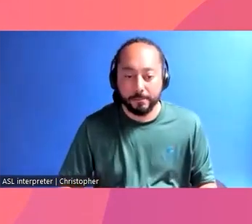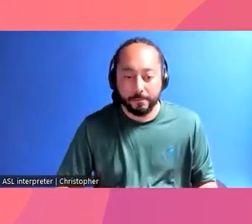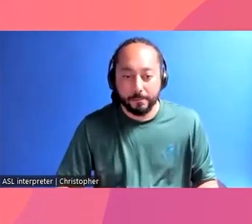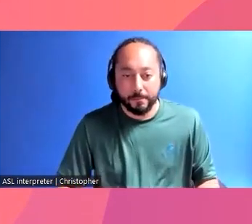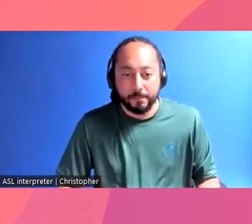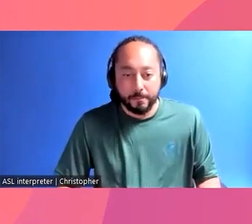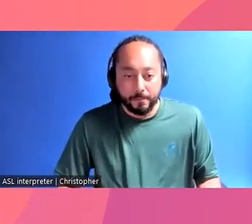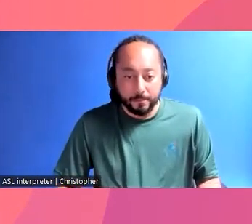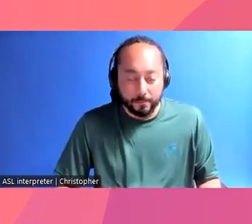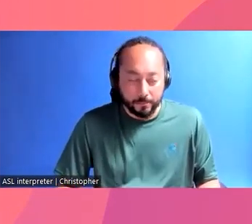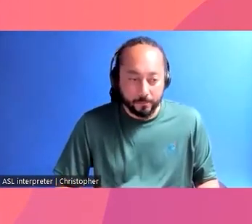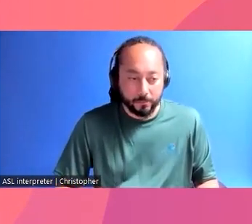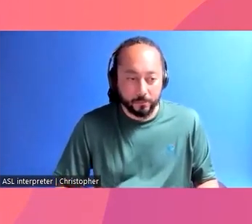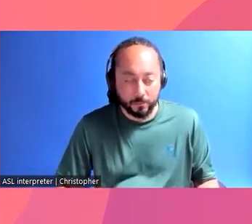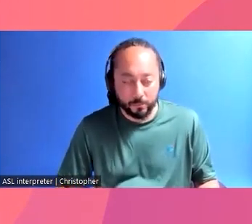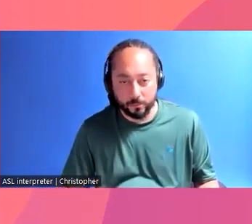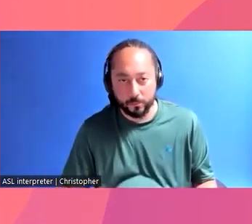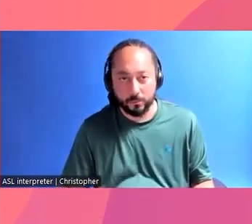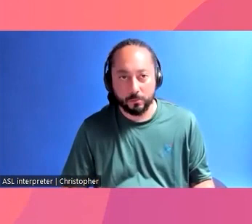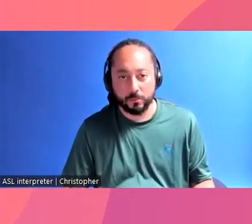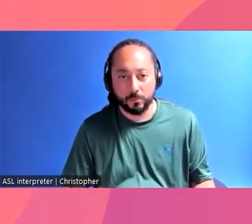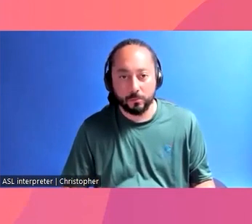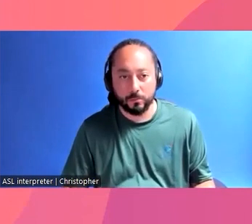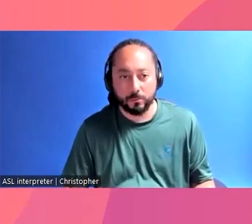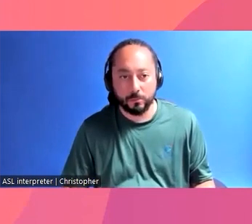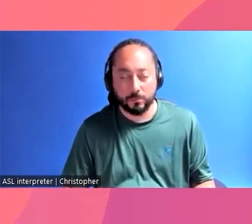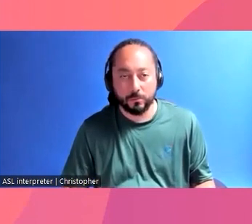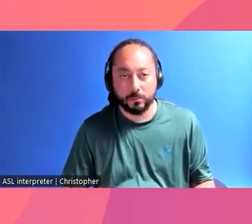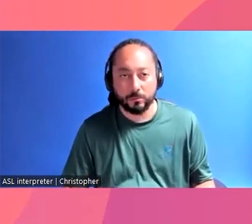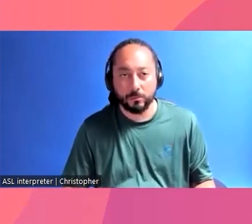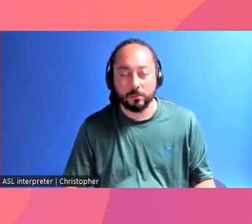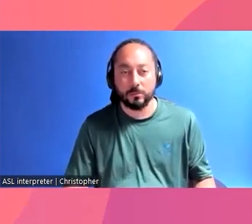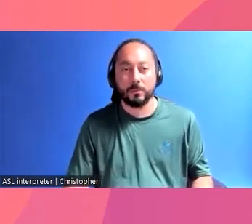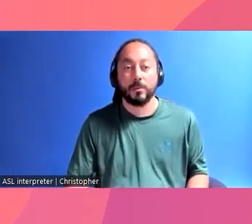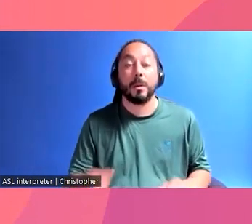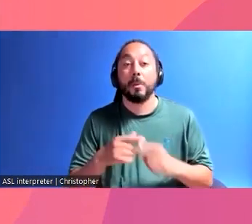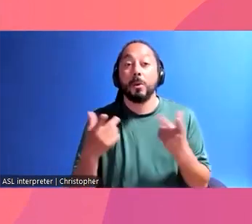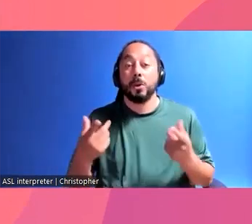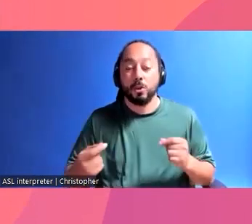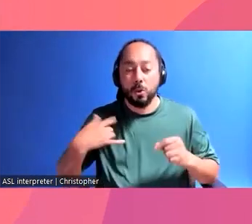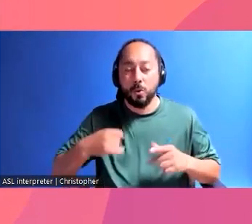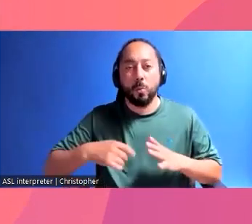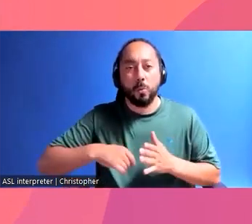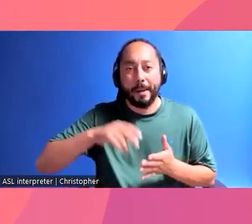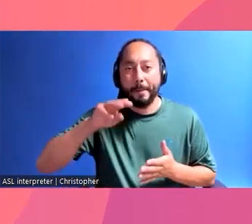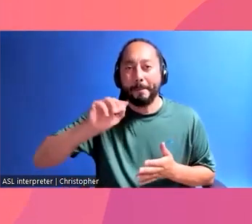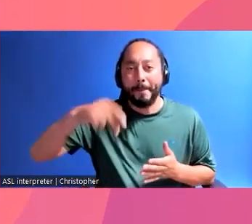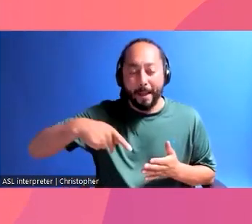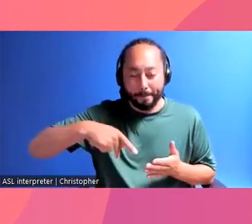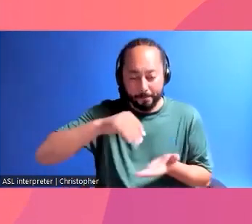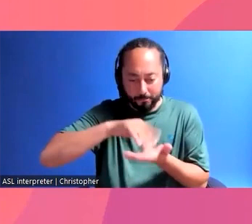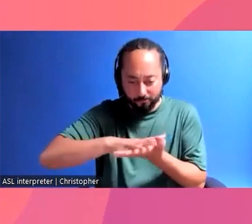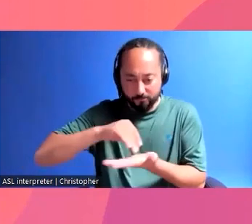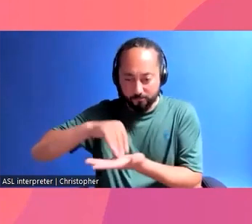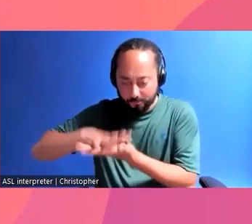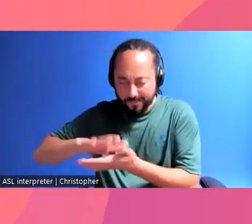Not only did we map the different ways that rehab institutional racism shows up in a practice context,